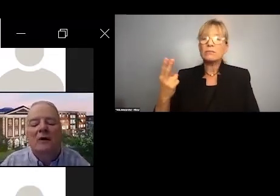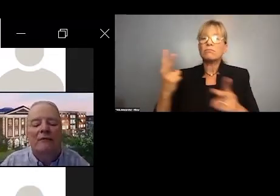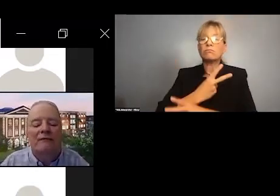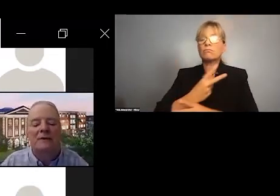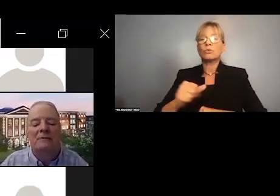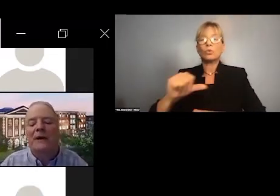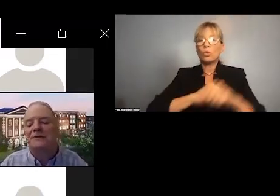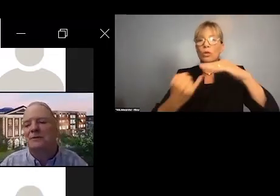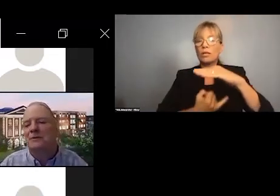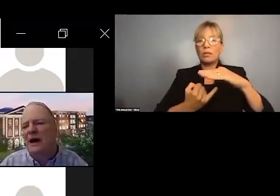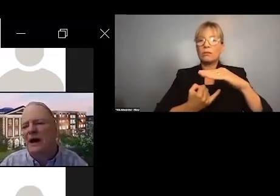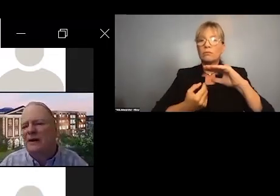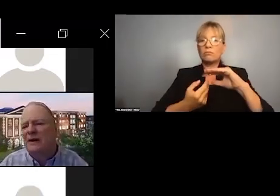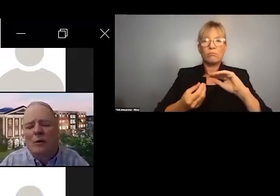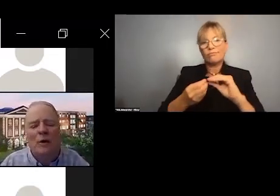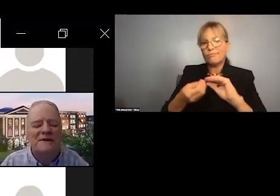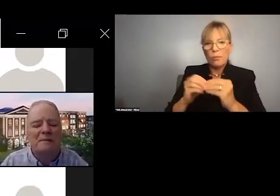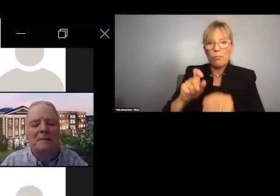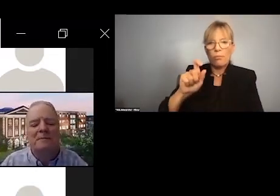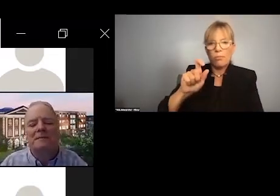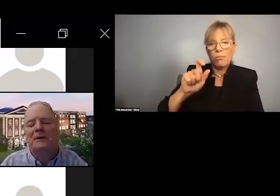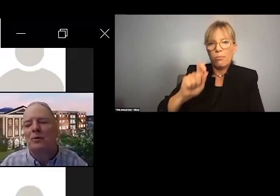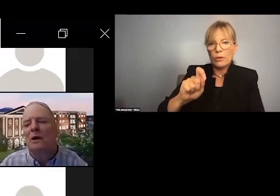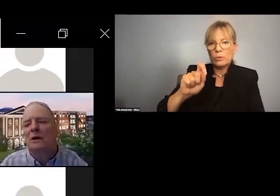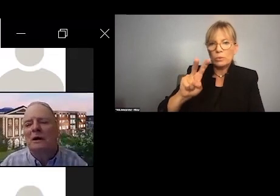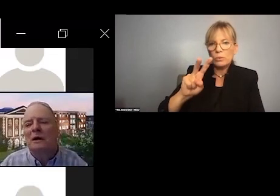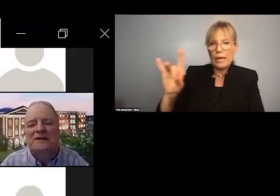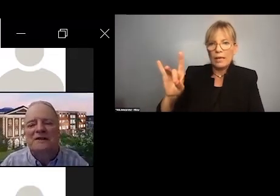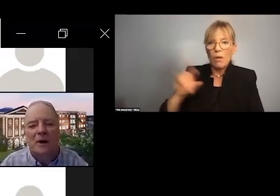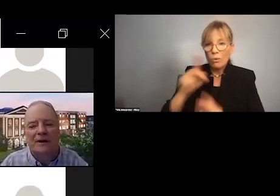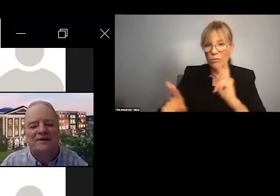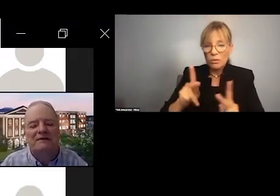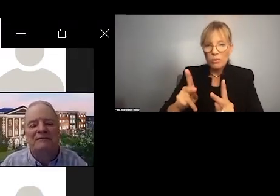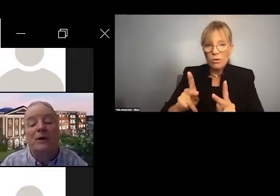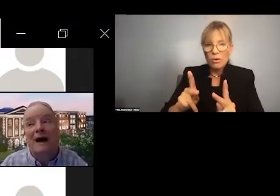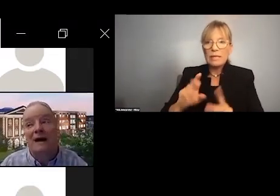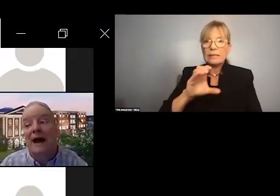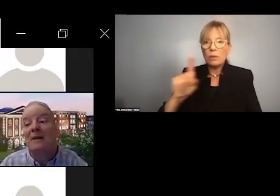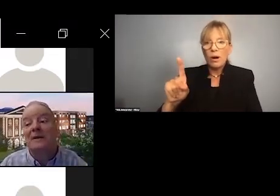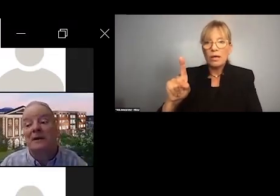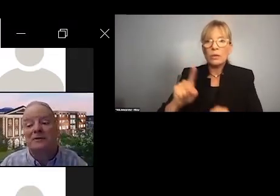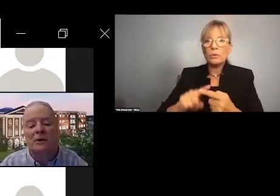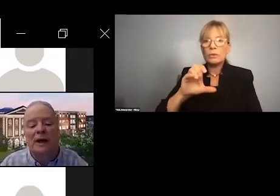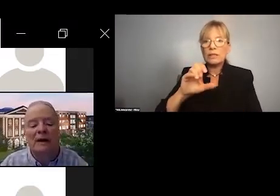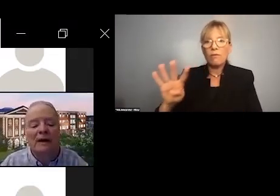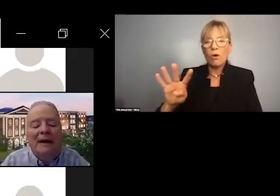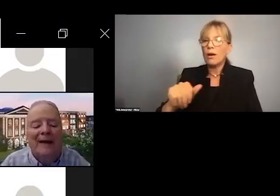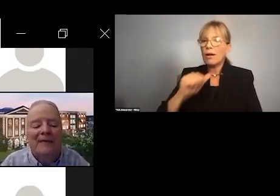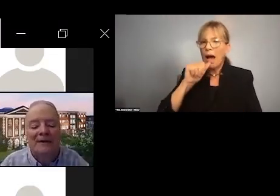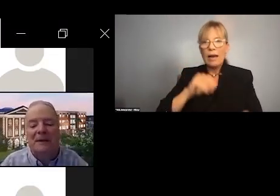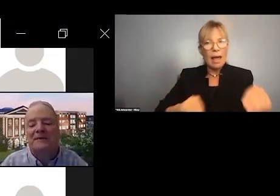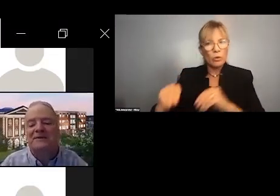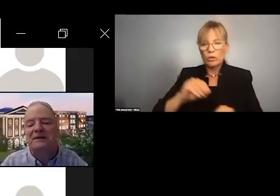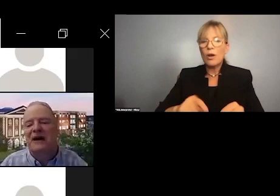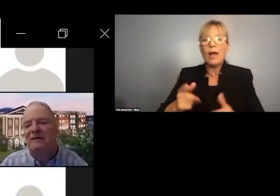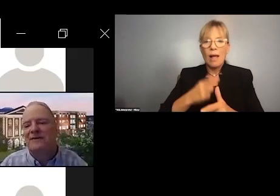isolation coefficient, 0.28, was among people who were C1 to C4 non-ambulatory,